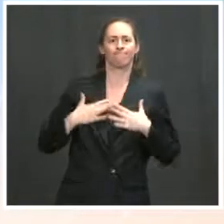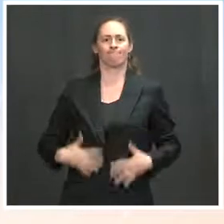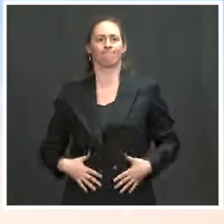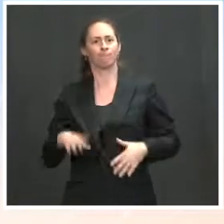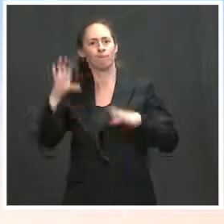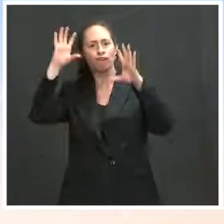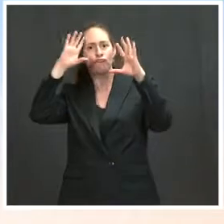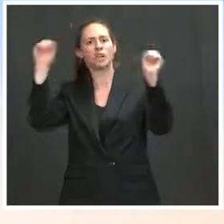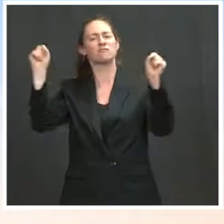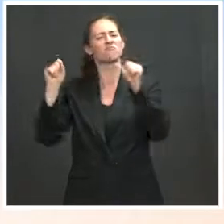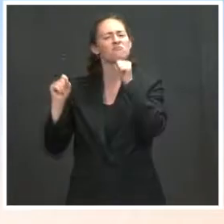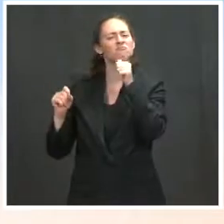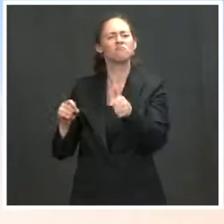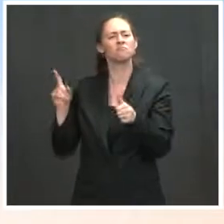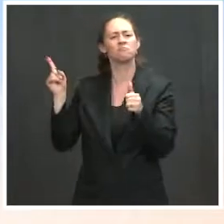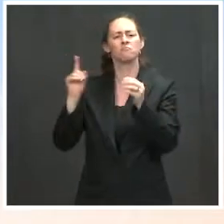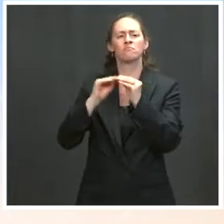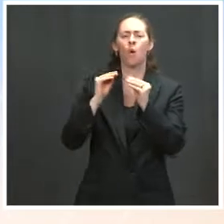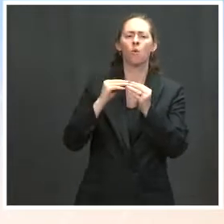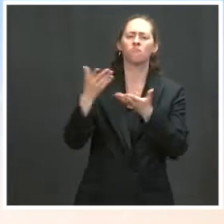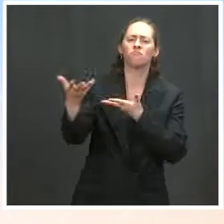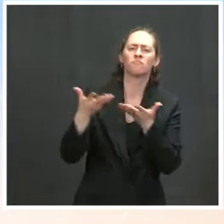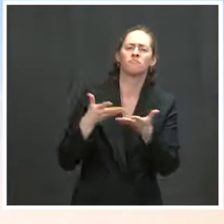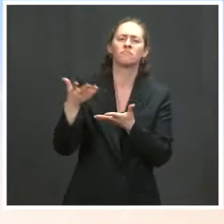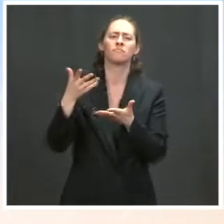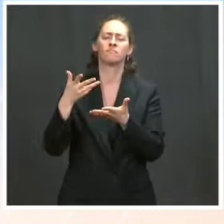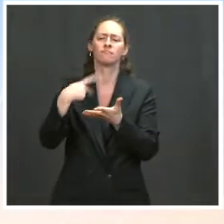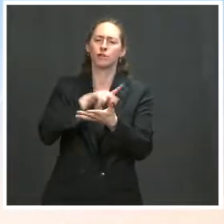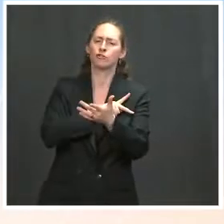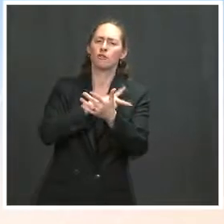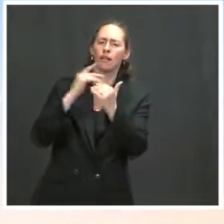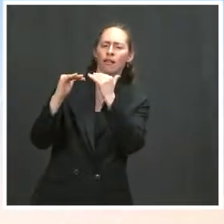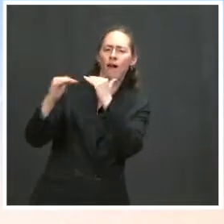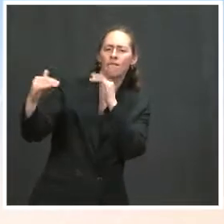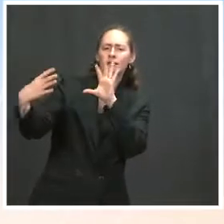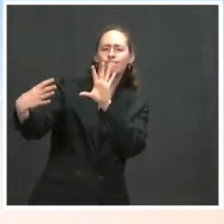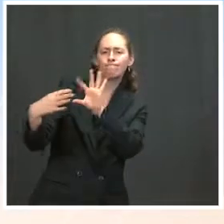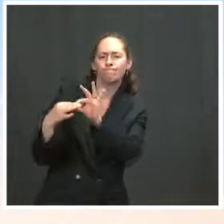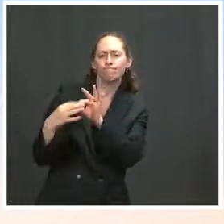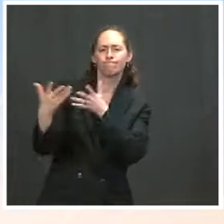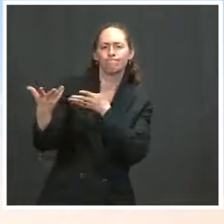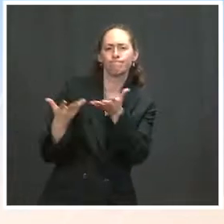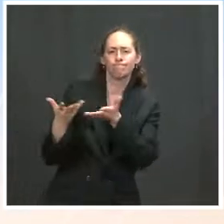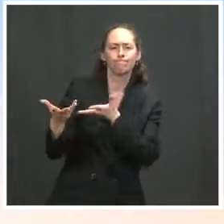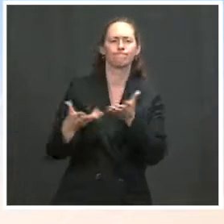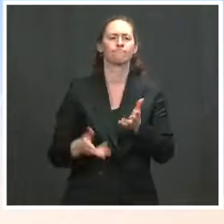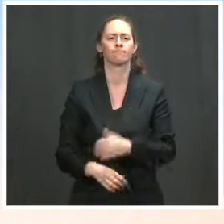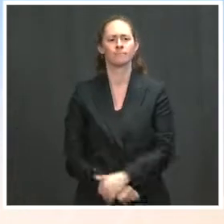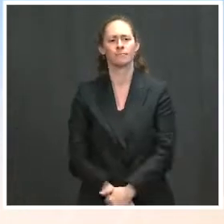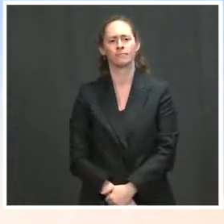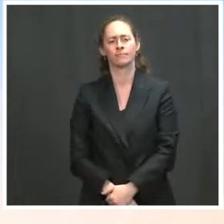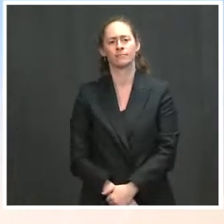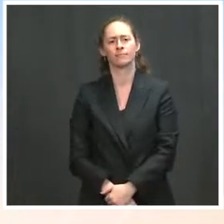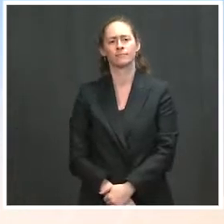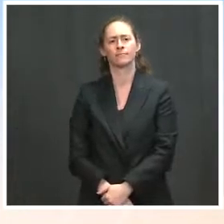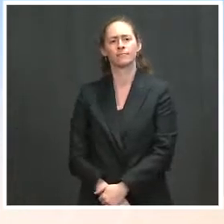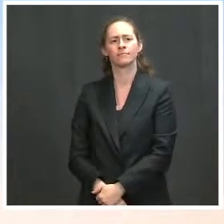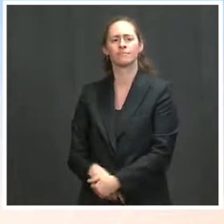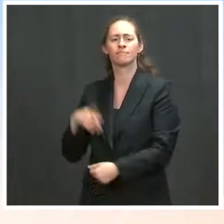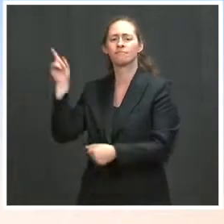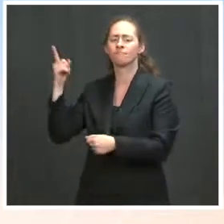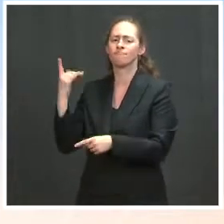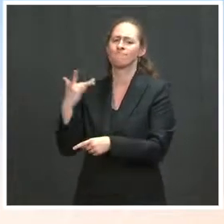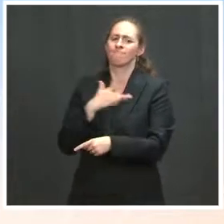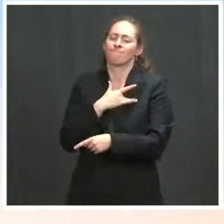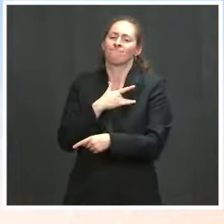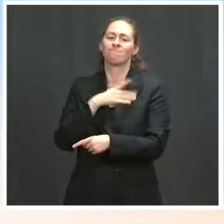family, but on a far more personal level. He has been particularly taken by Gianna, George's younger daughter, who was here as well. He